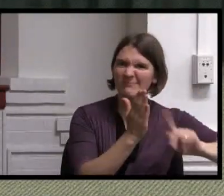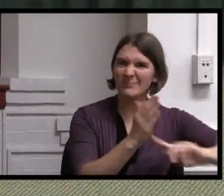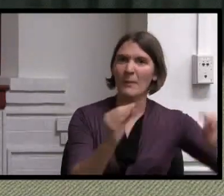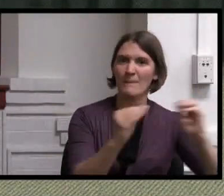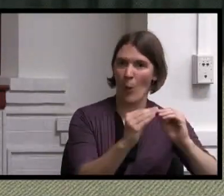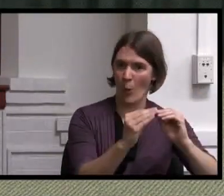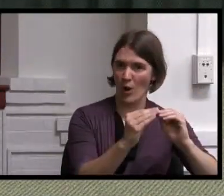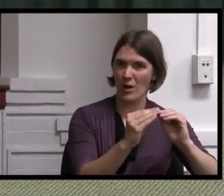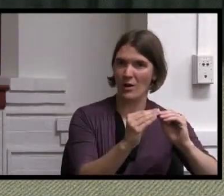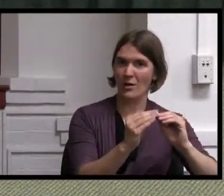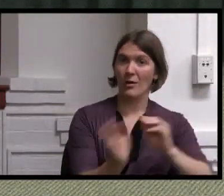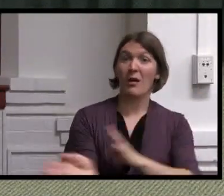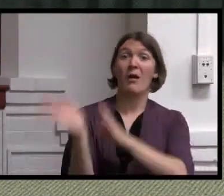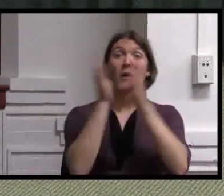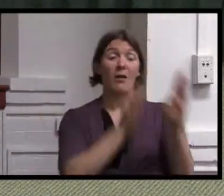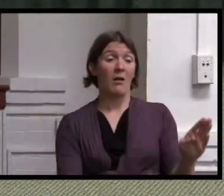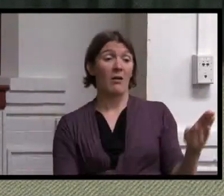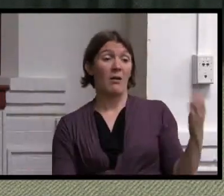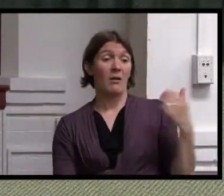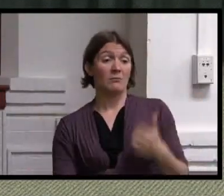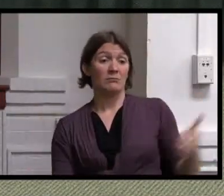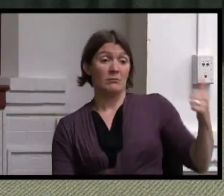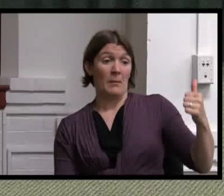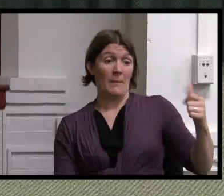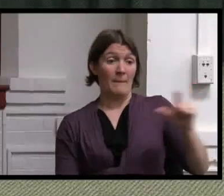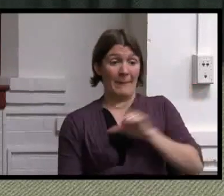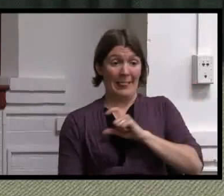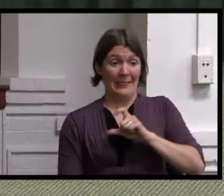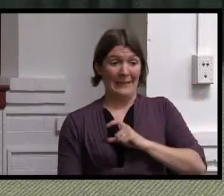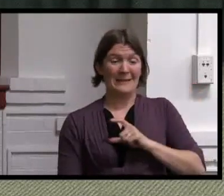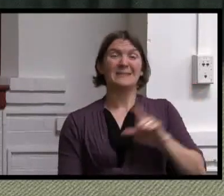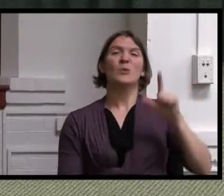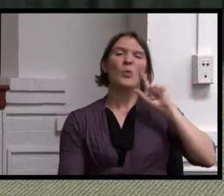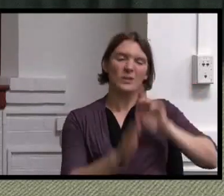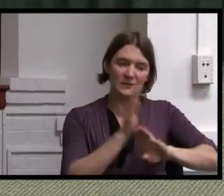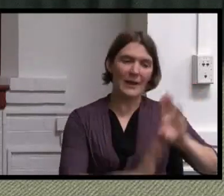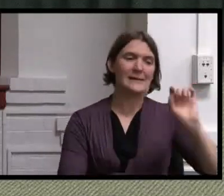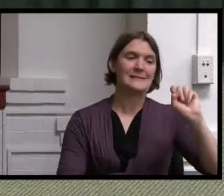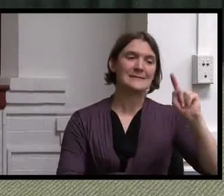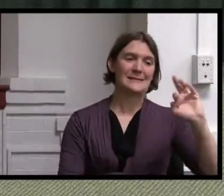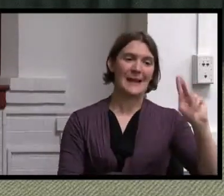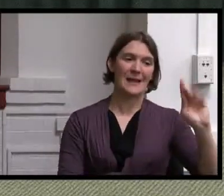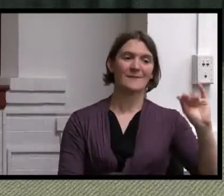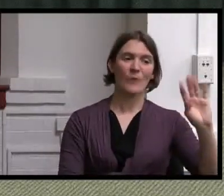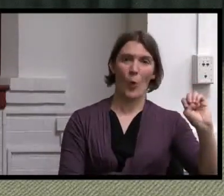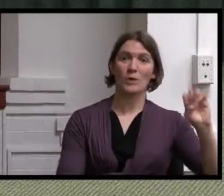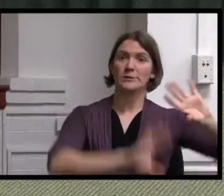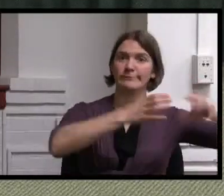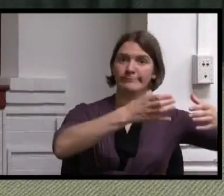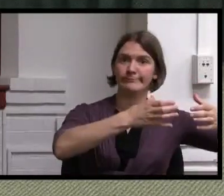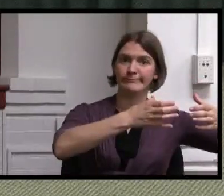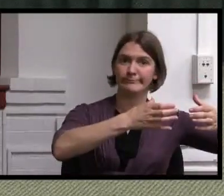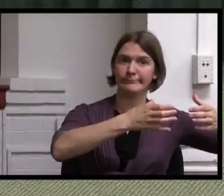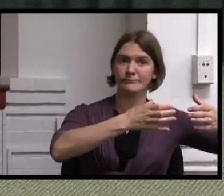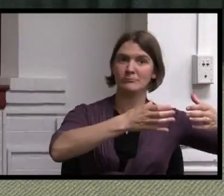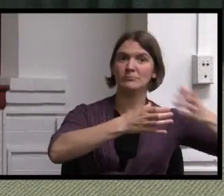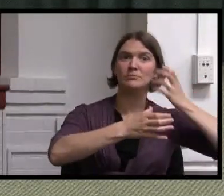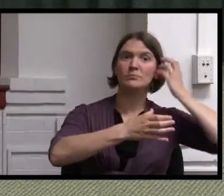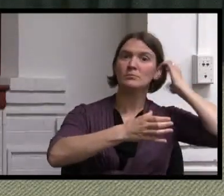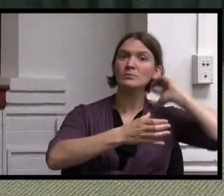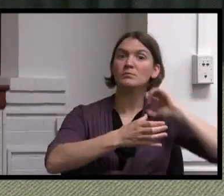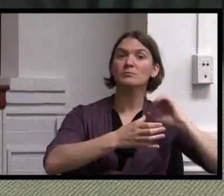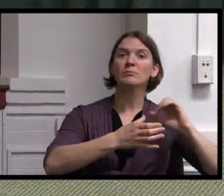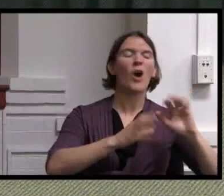that. The chief was going to work on the task force. And we should have